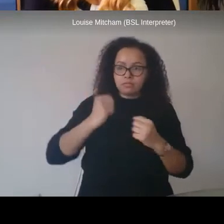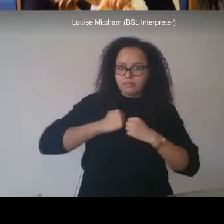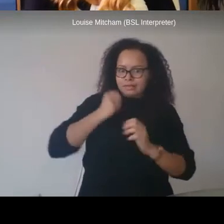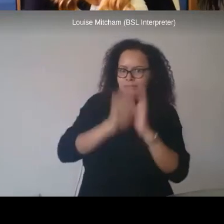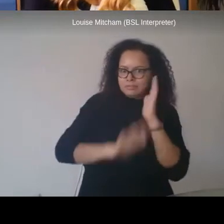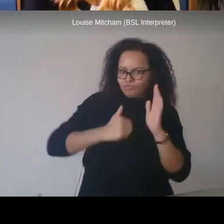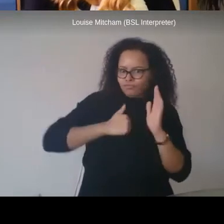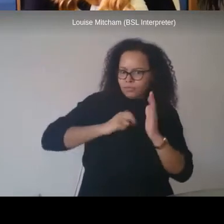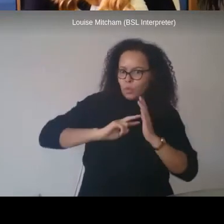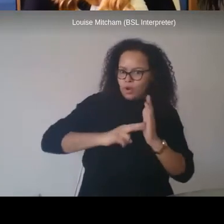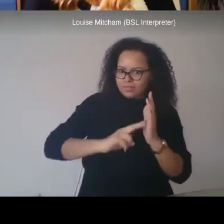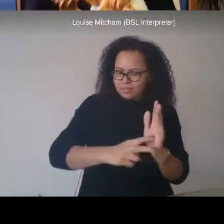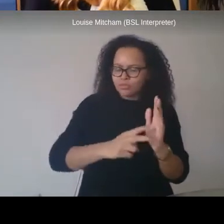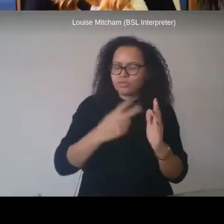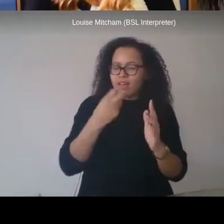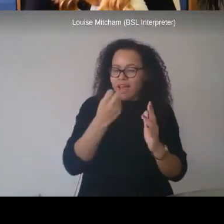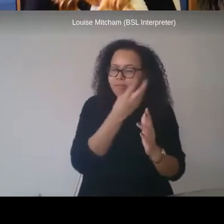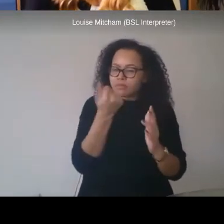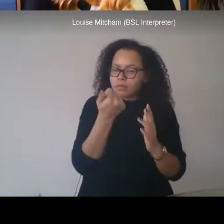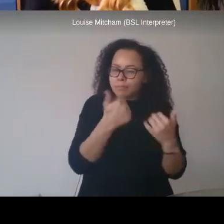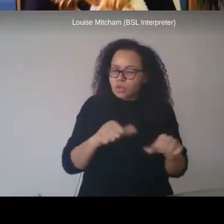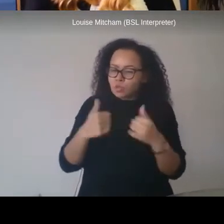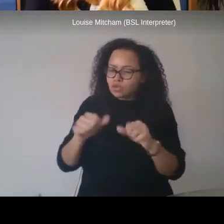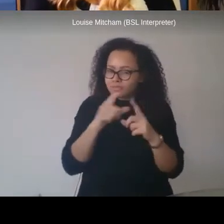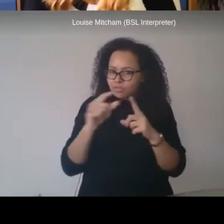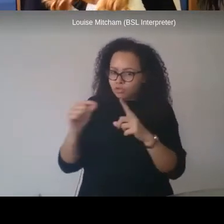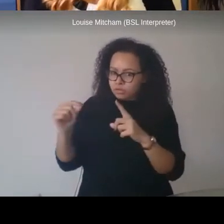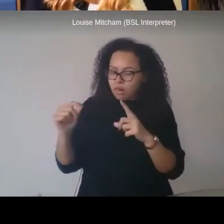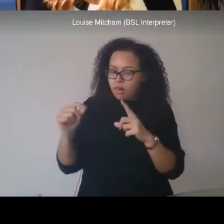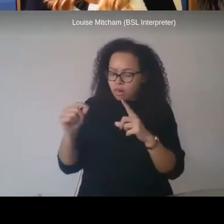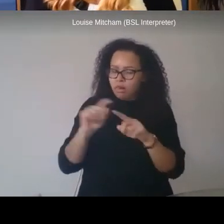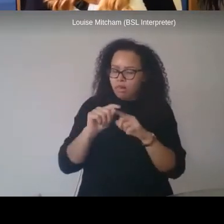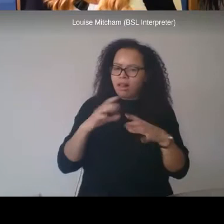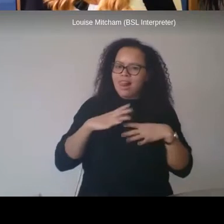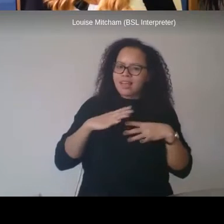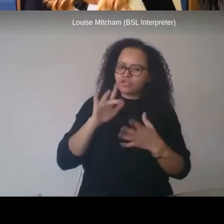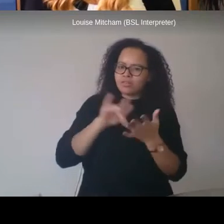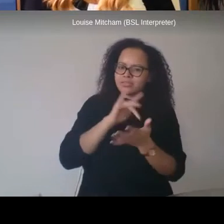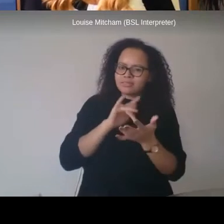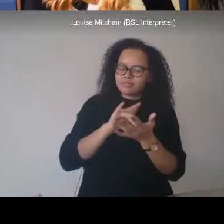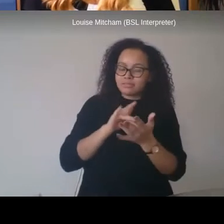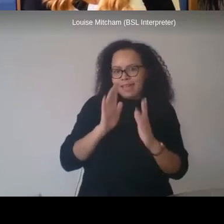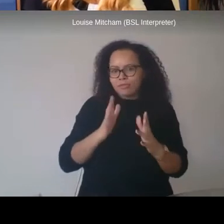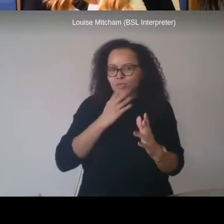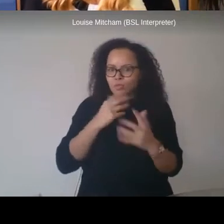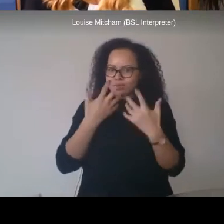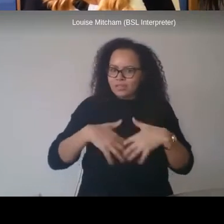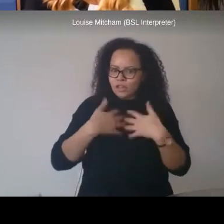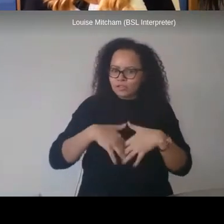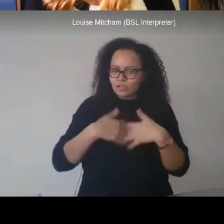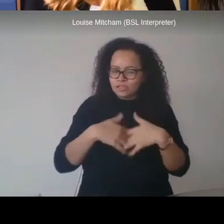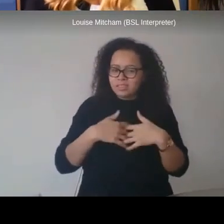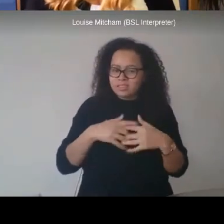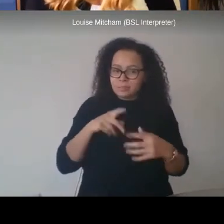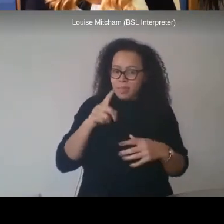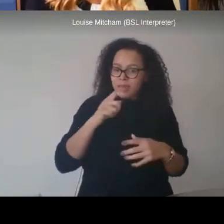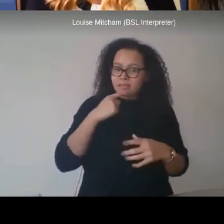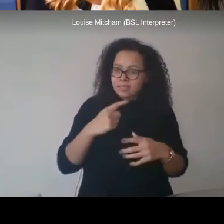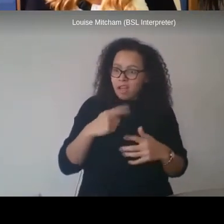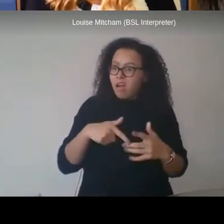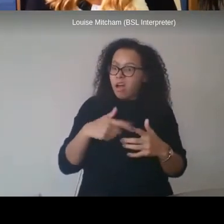some digital solutions that have been imposed by some of the leisure operators because they've had to, but actually they're going to carry on a permanent basis.